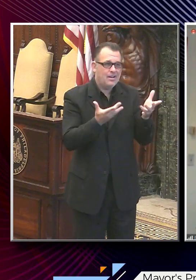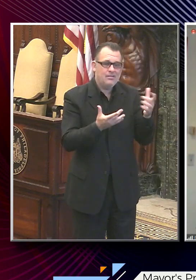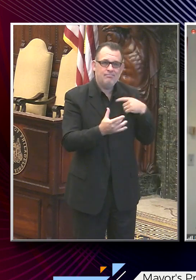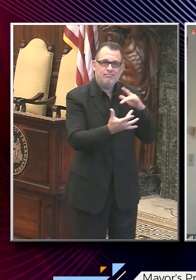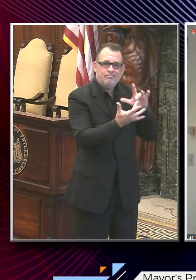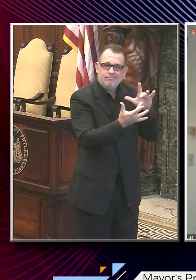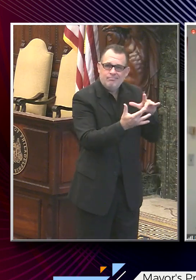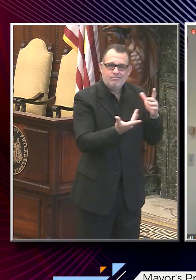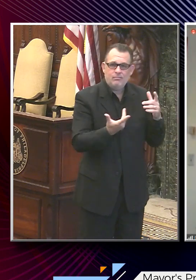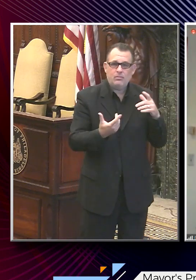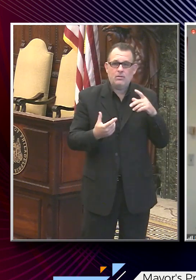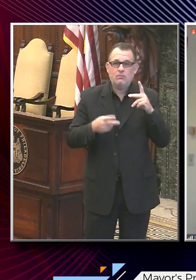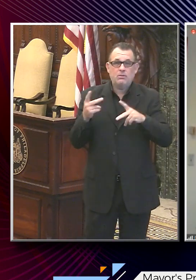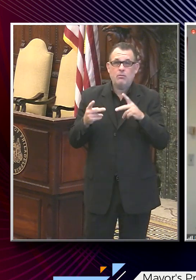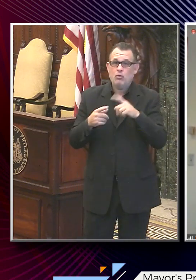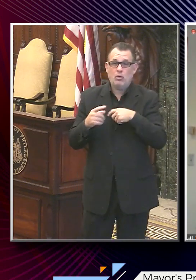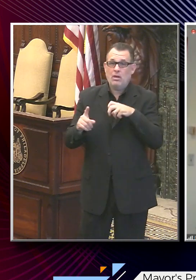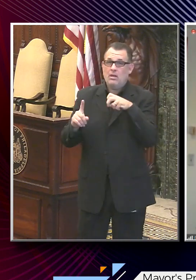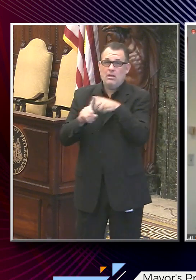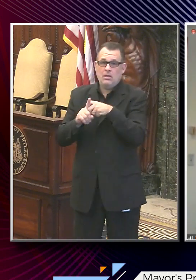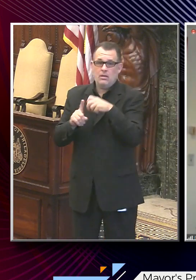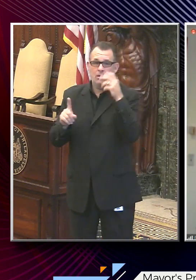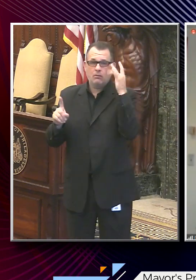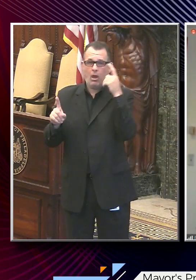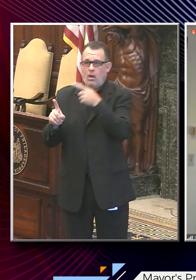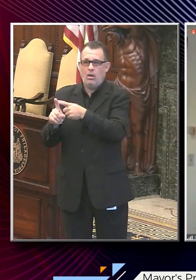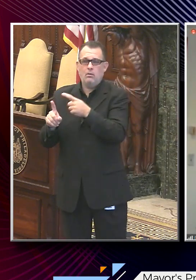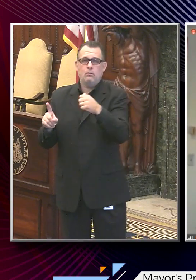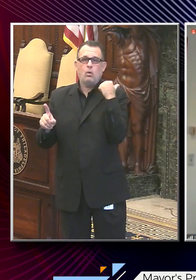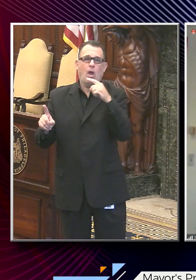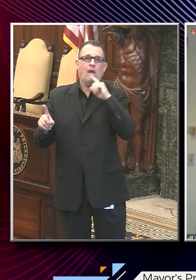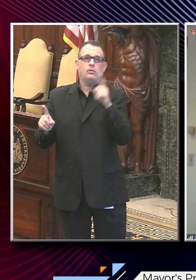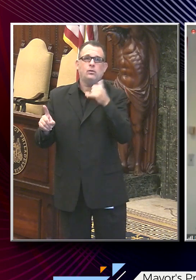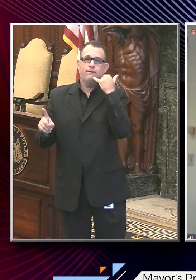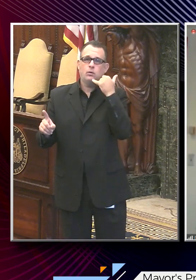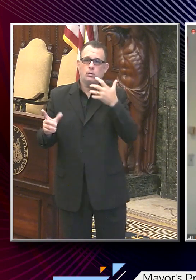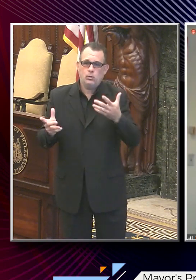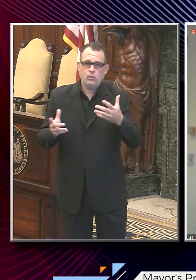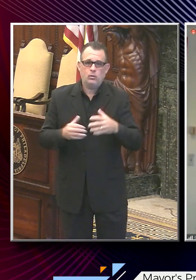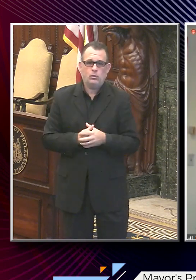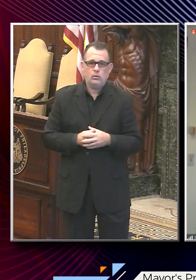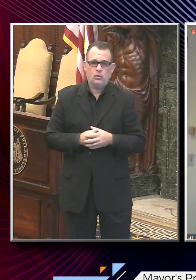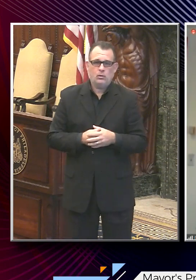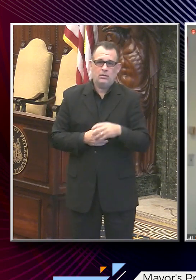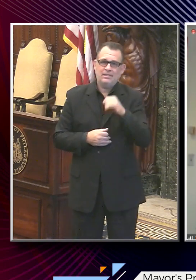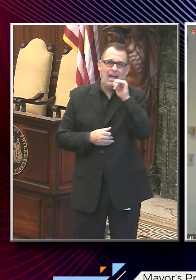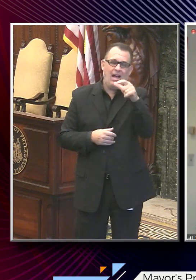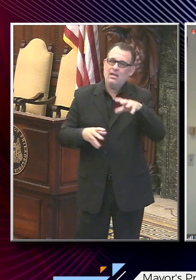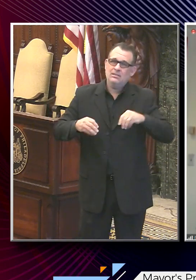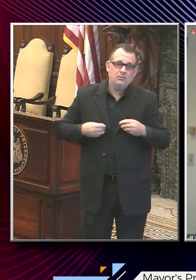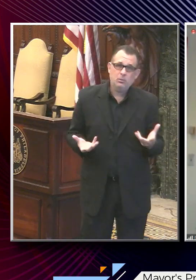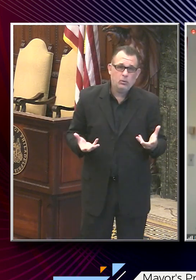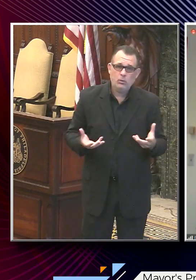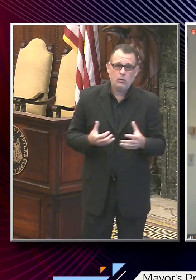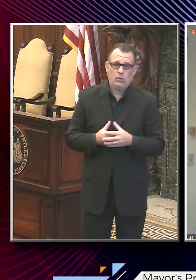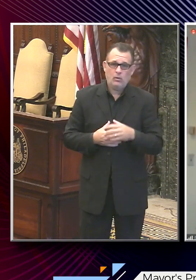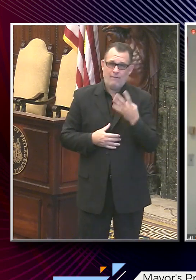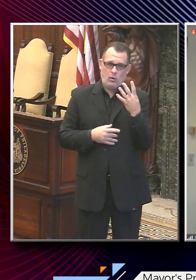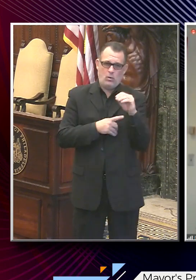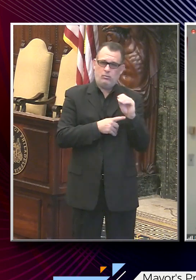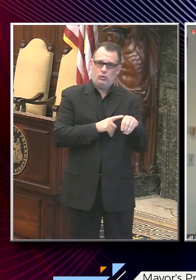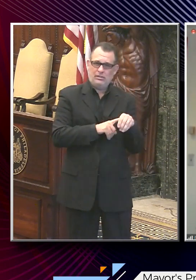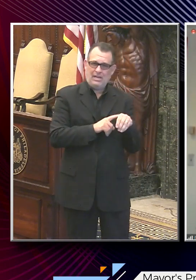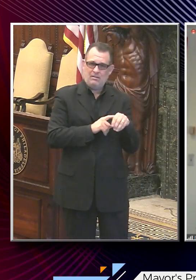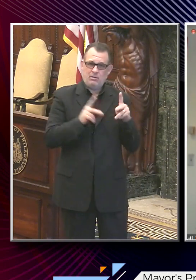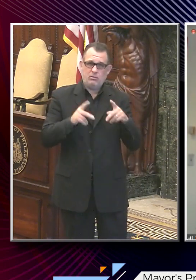because people didn't pick up the phone. And that's too high, but that's lower than we were before. In the past, it's been about a third. And 4% of people simply refused to